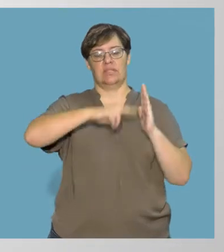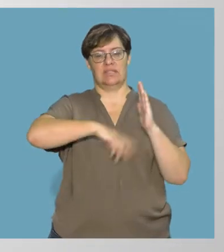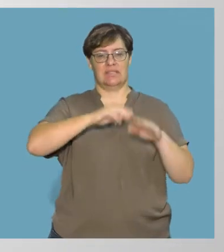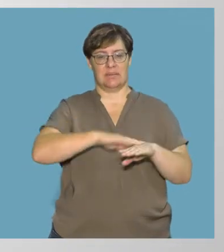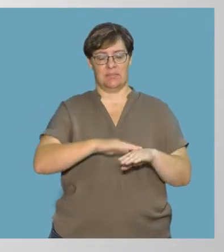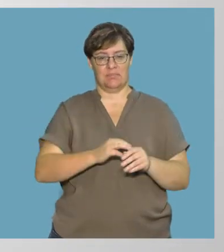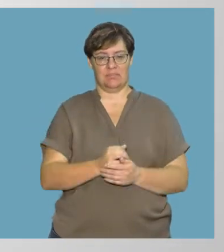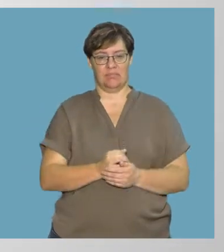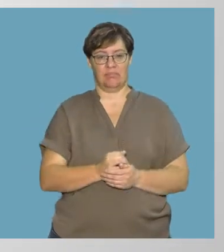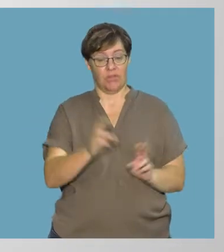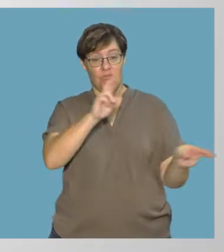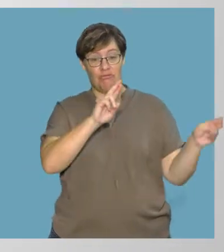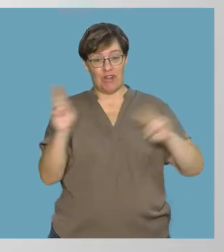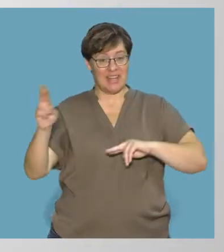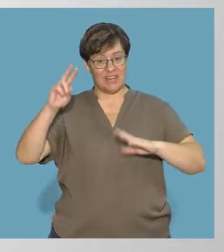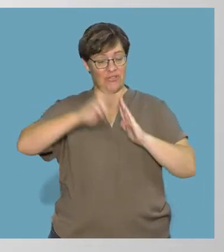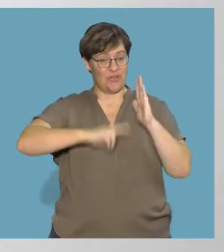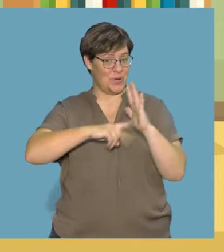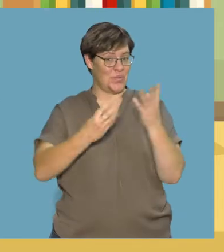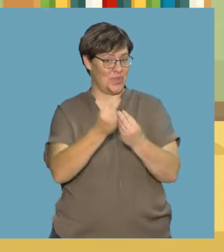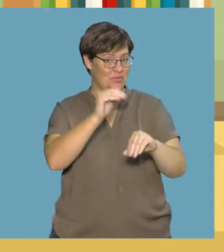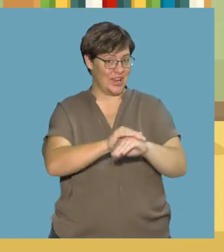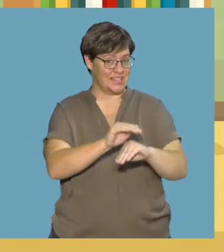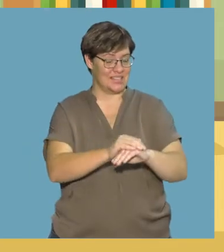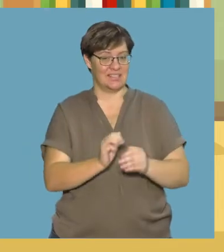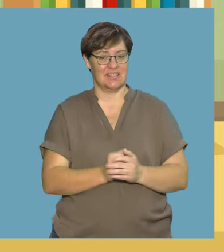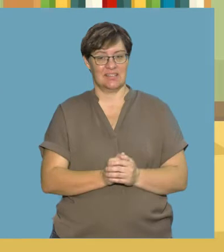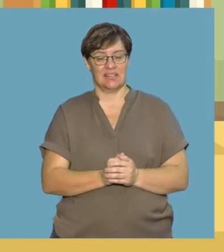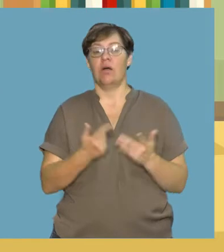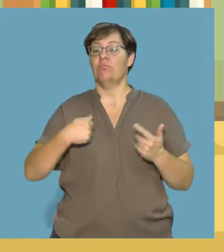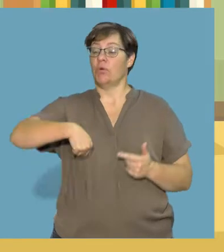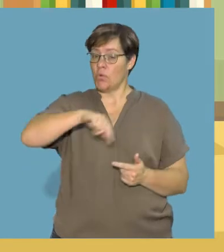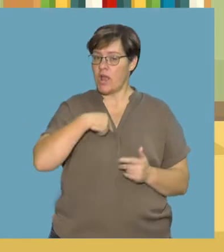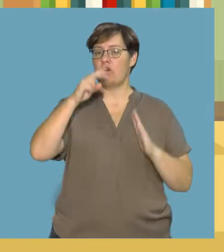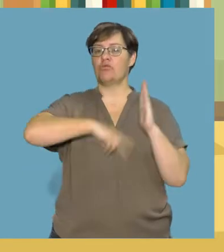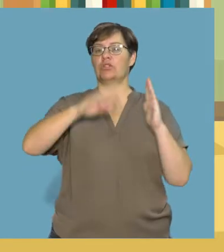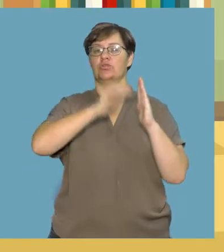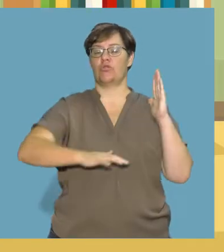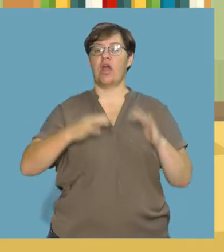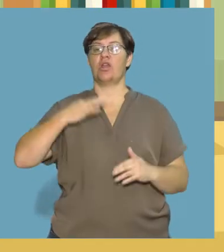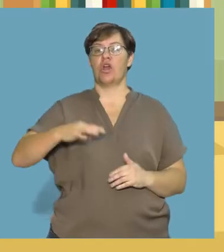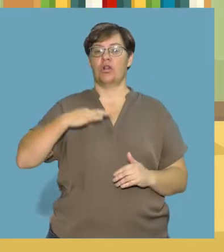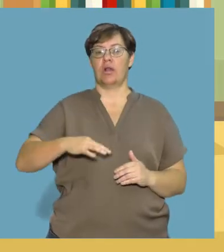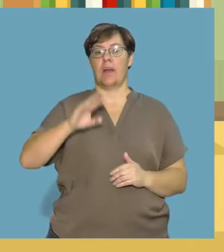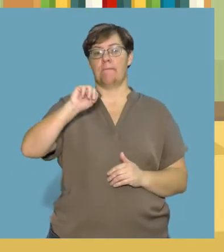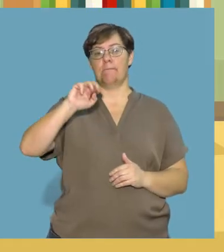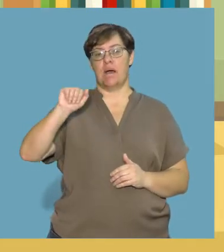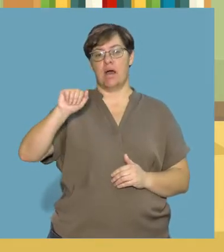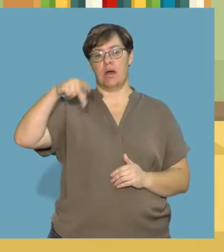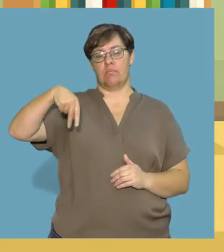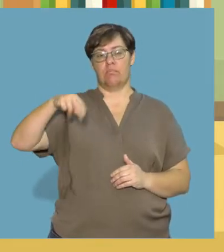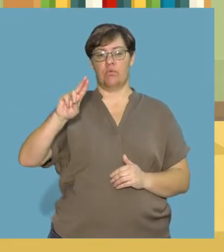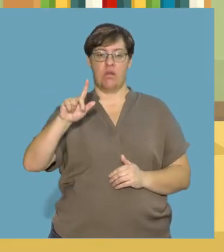Reading time. Are you ready to read with your friends? We are going to read a story about a girl called